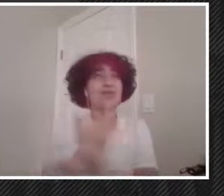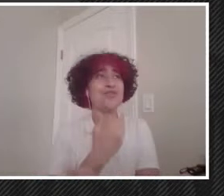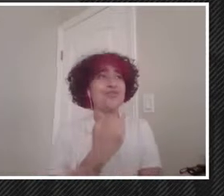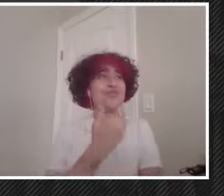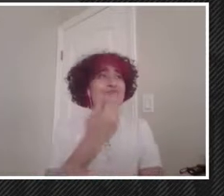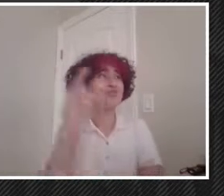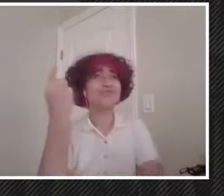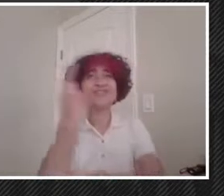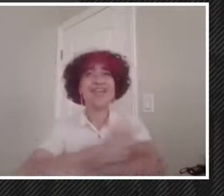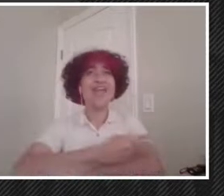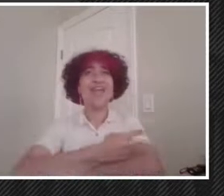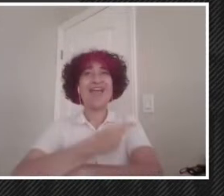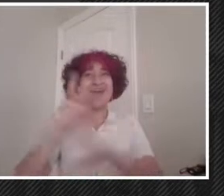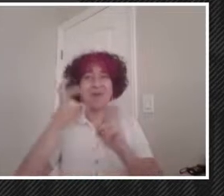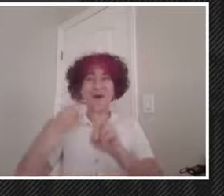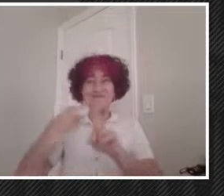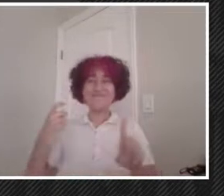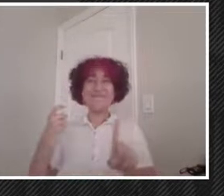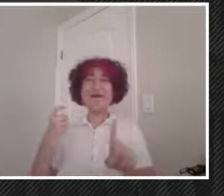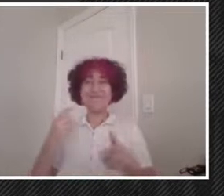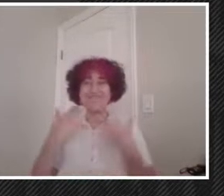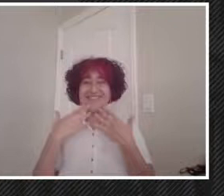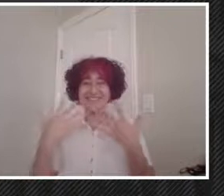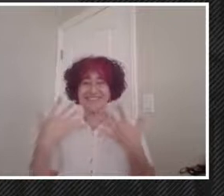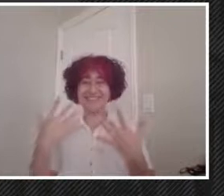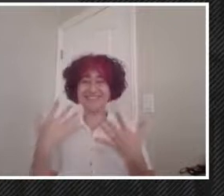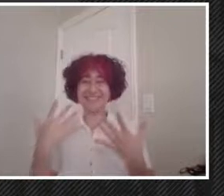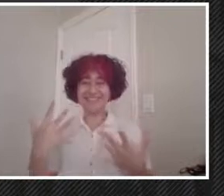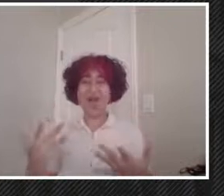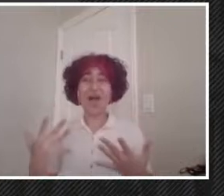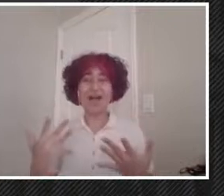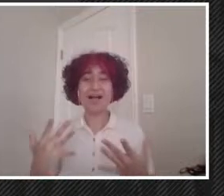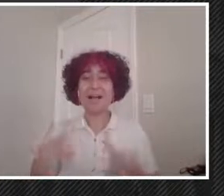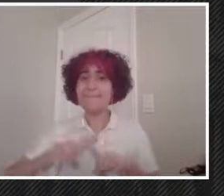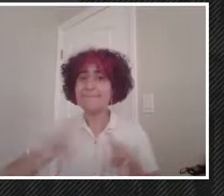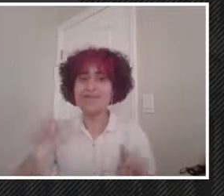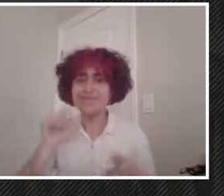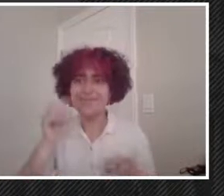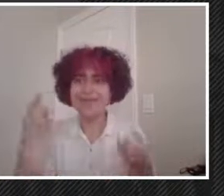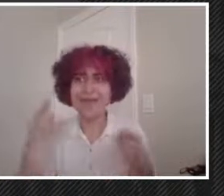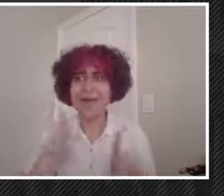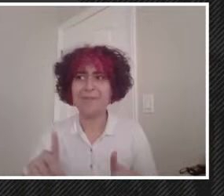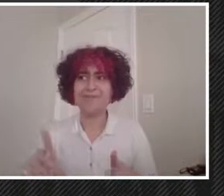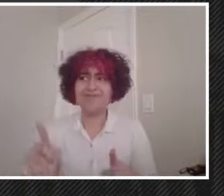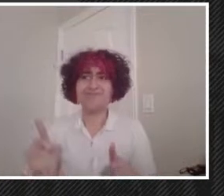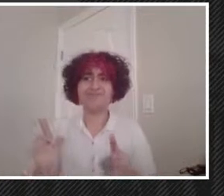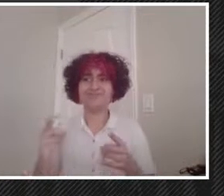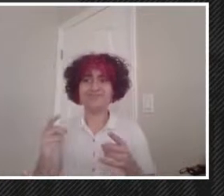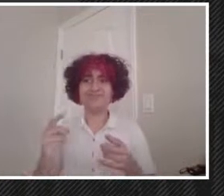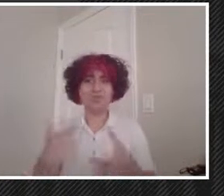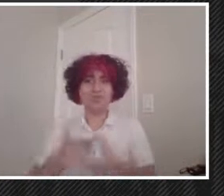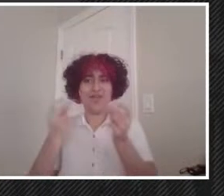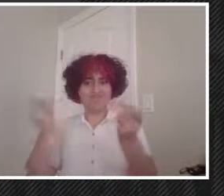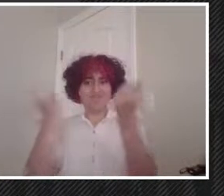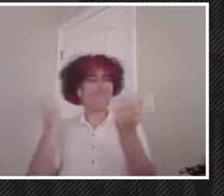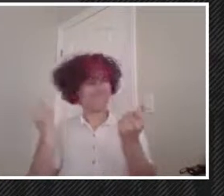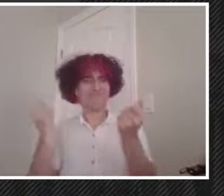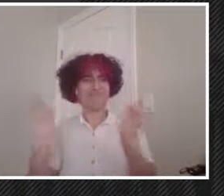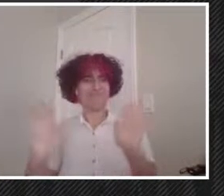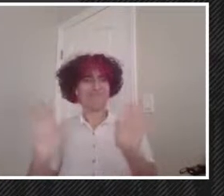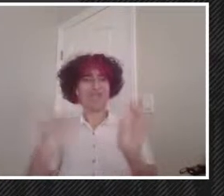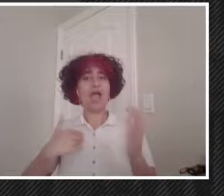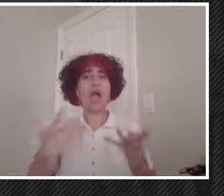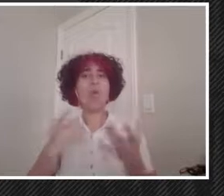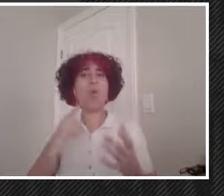infamous song. But this didn't happen overnight. I want to talk specifically to Deshika and